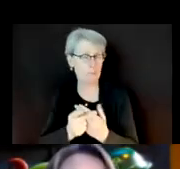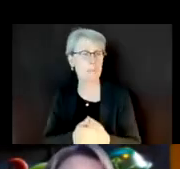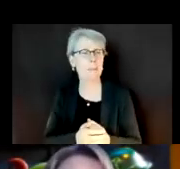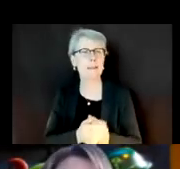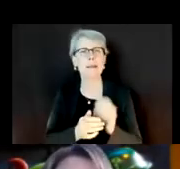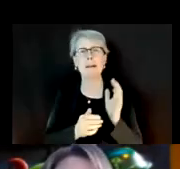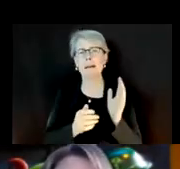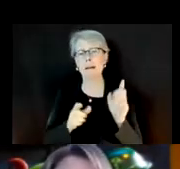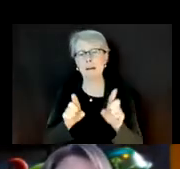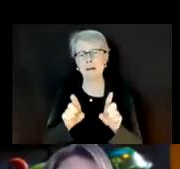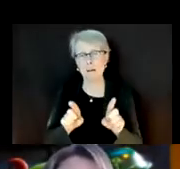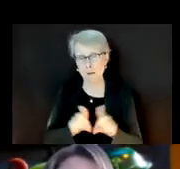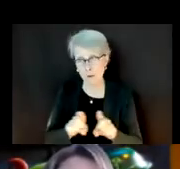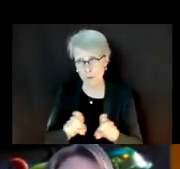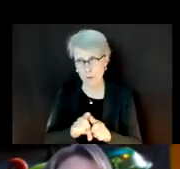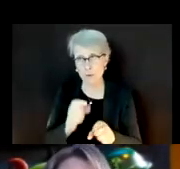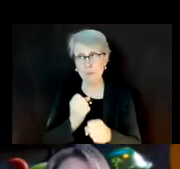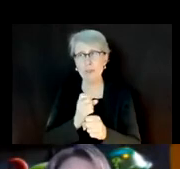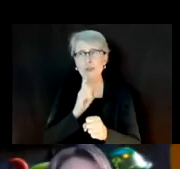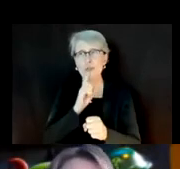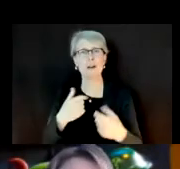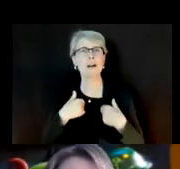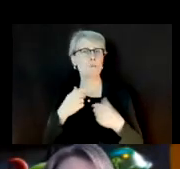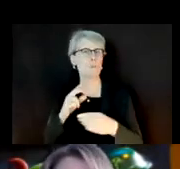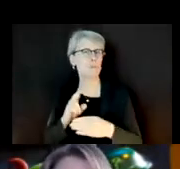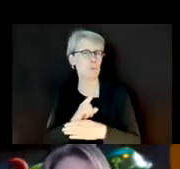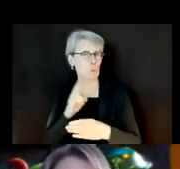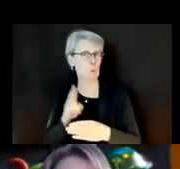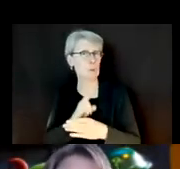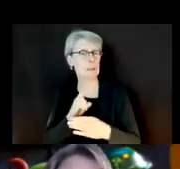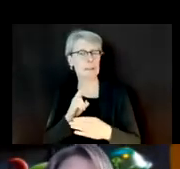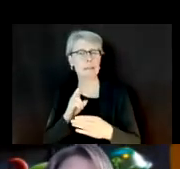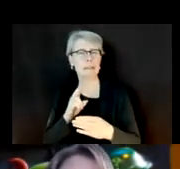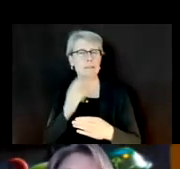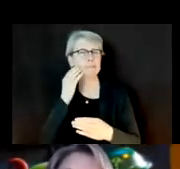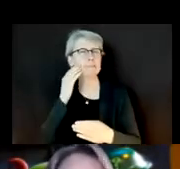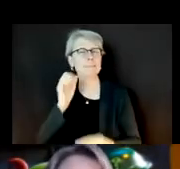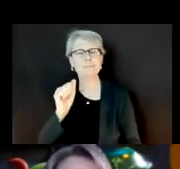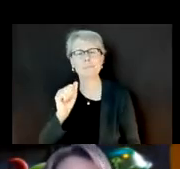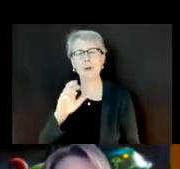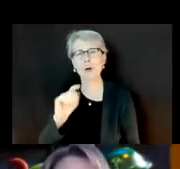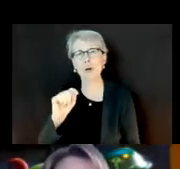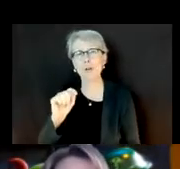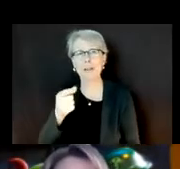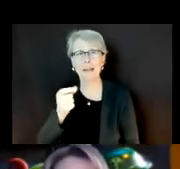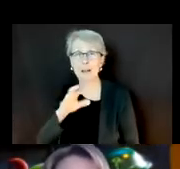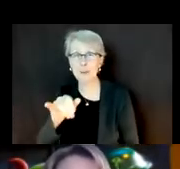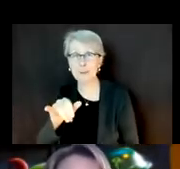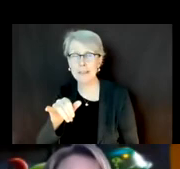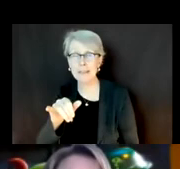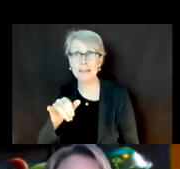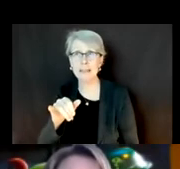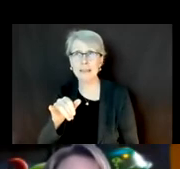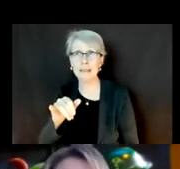make sure that I am using, when I'm speaking about the art gallery, I think every business